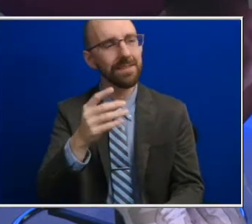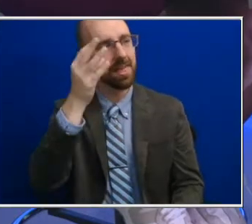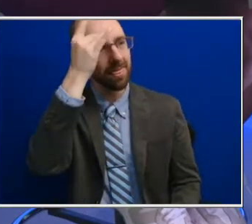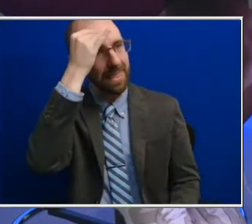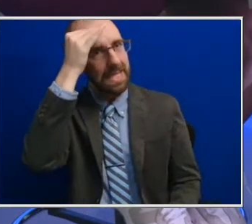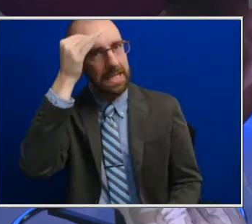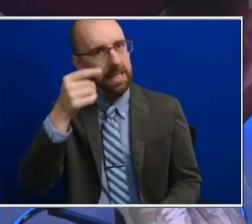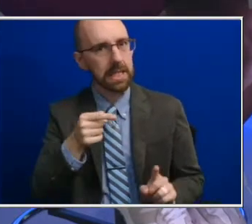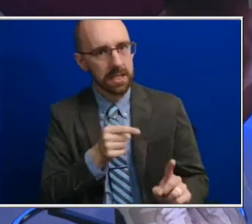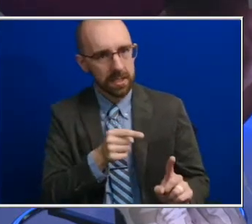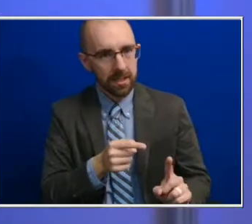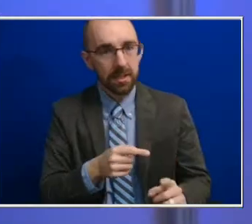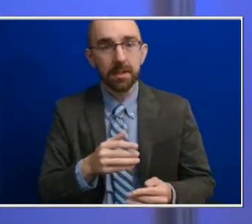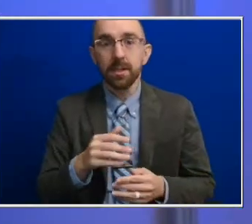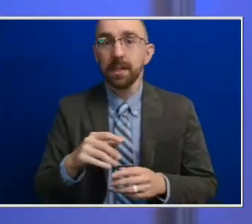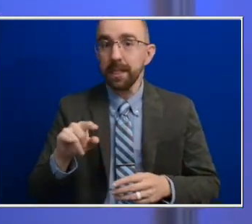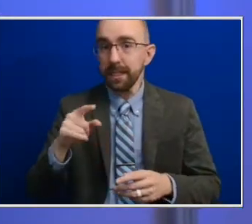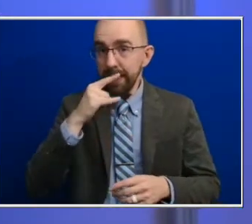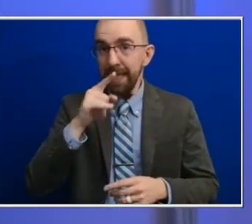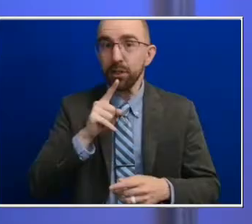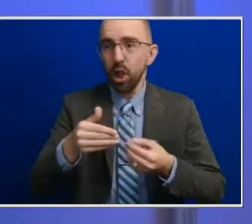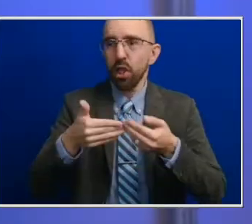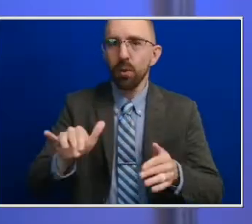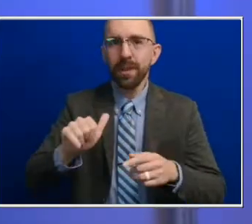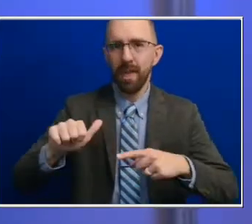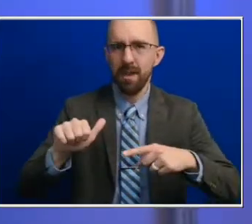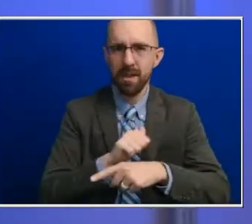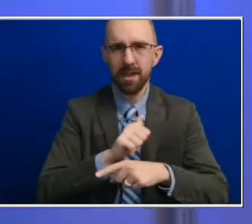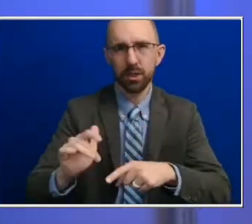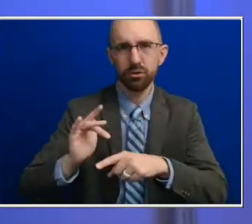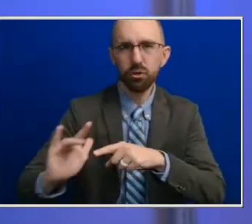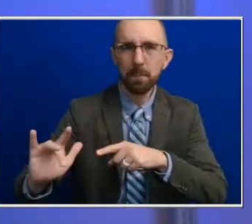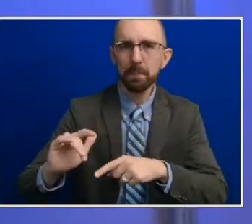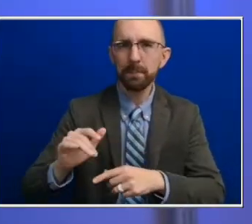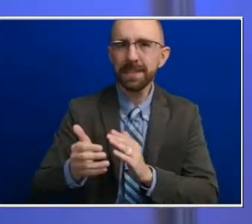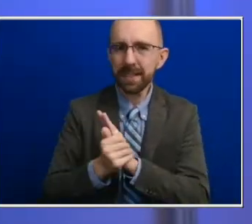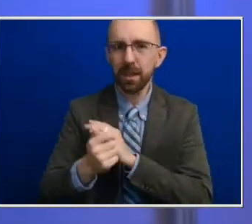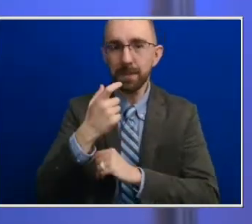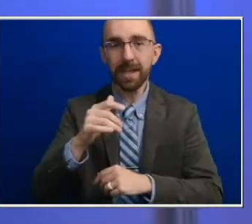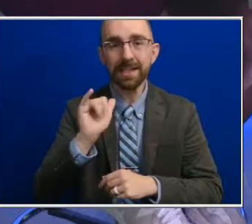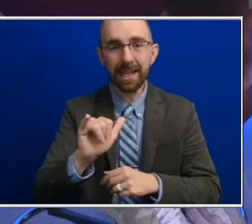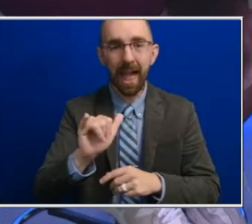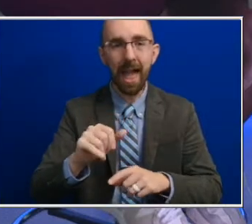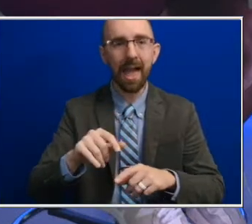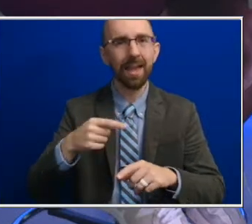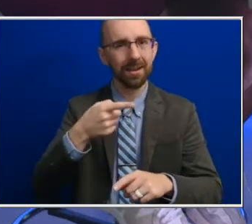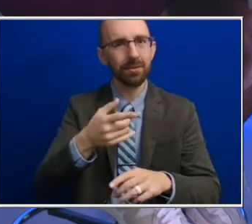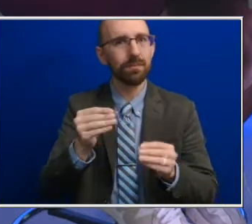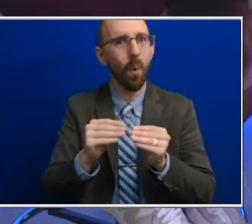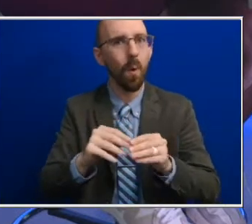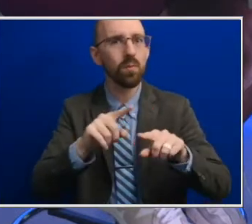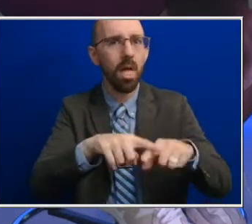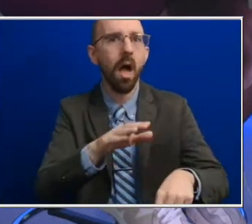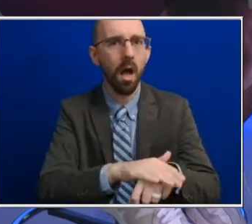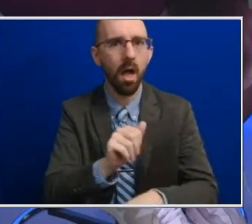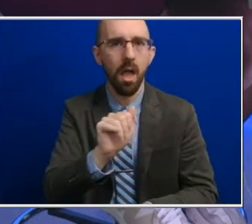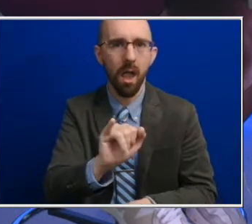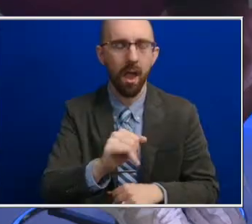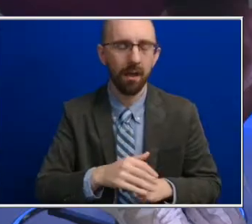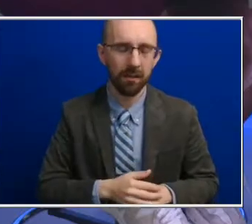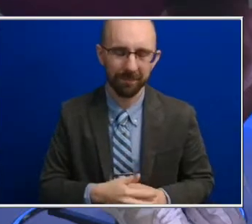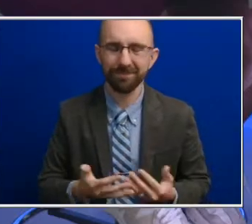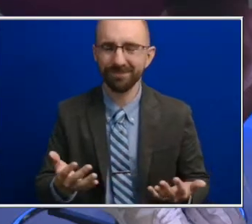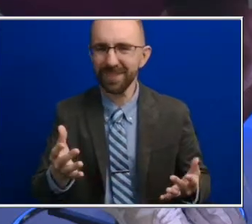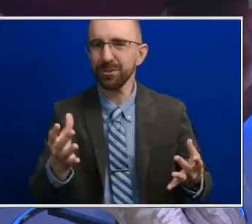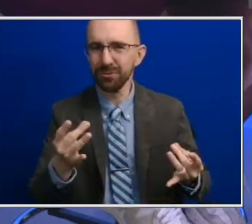some of those sharp skills because there's a reliance on the internet said it. Sure. So the tricky part, there's always, this is